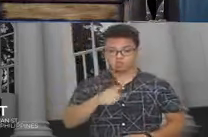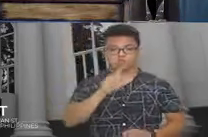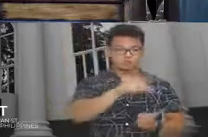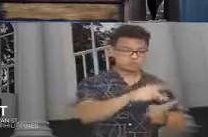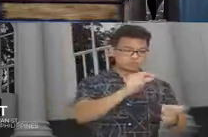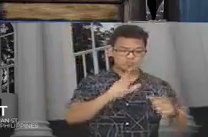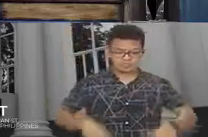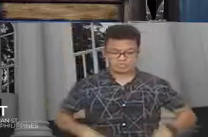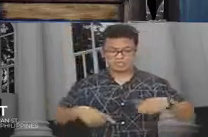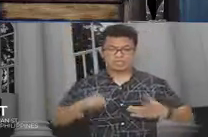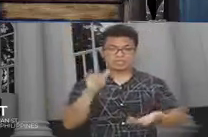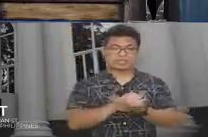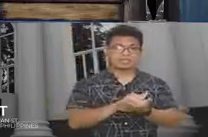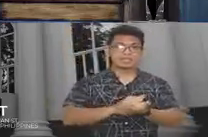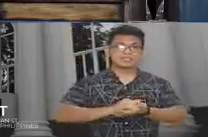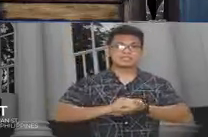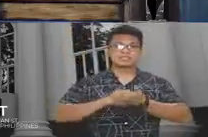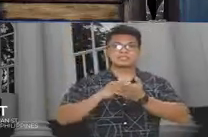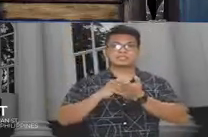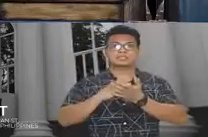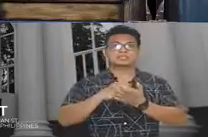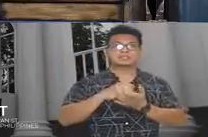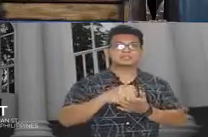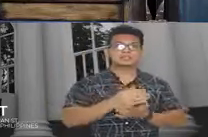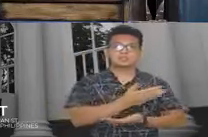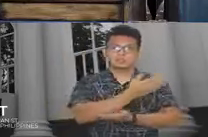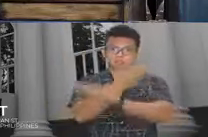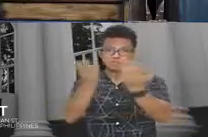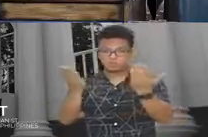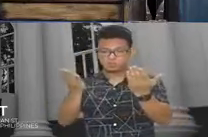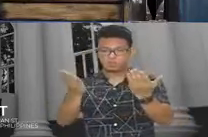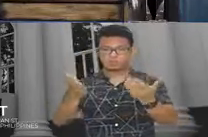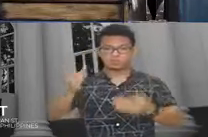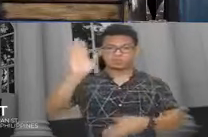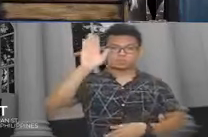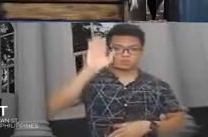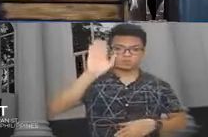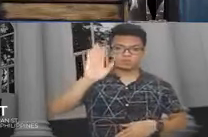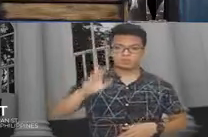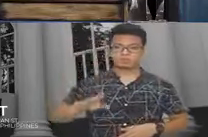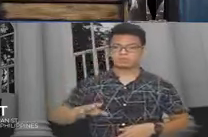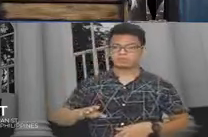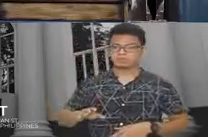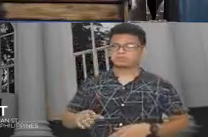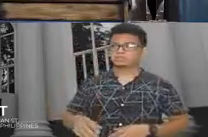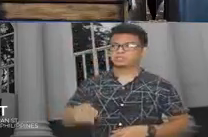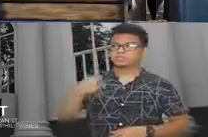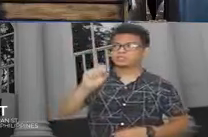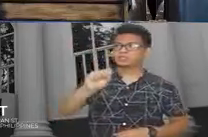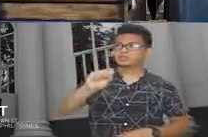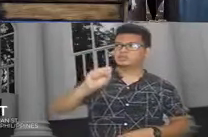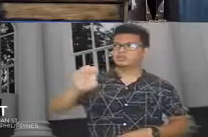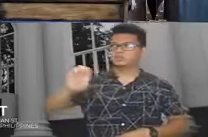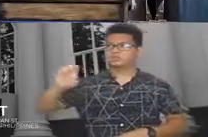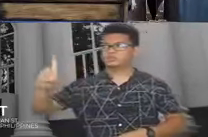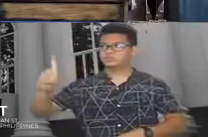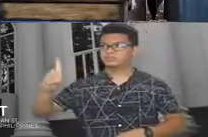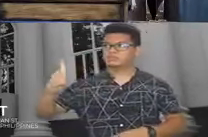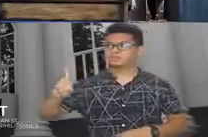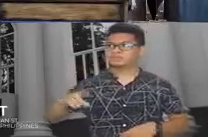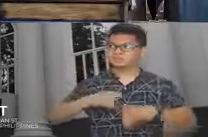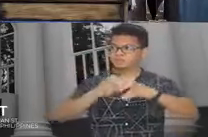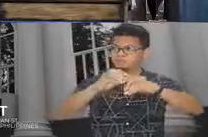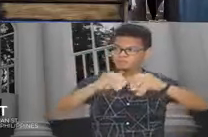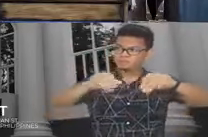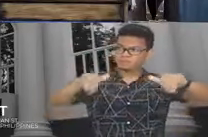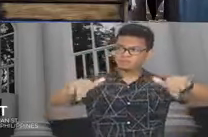Therefore, choose life that both thou and thy seed may live. Elijah said, make up your mind.